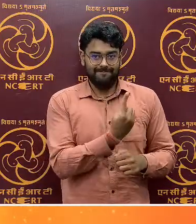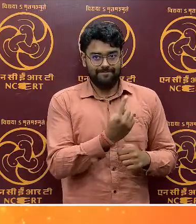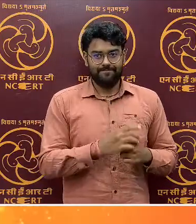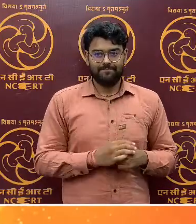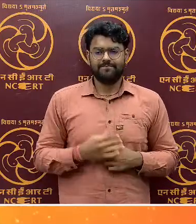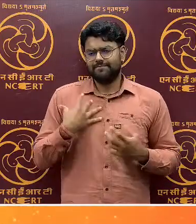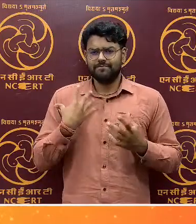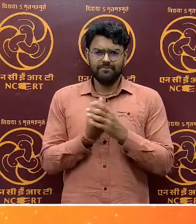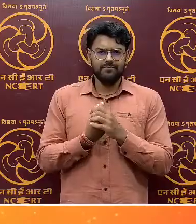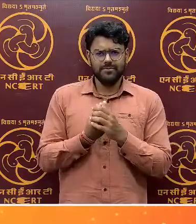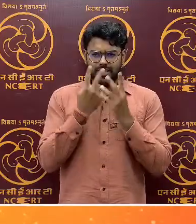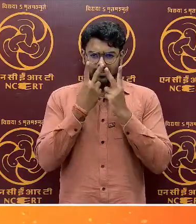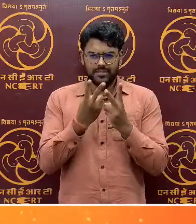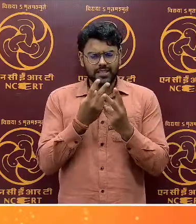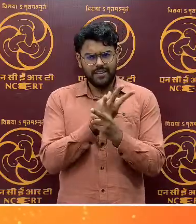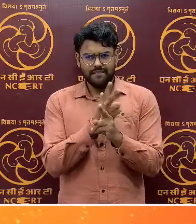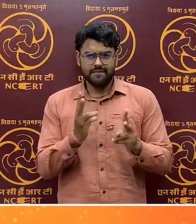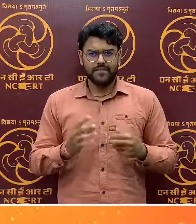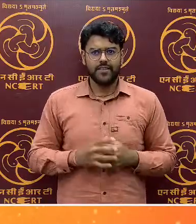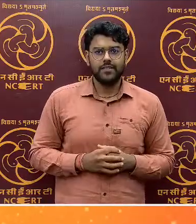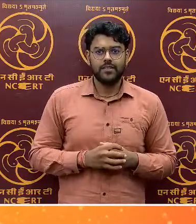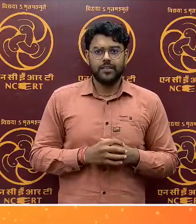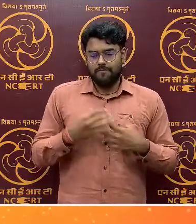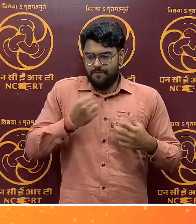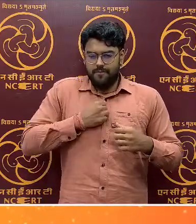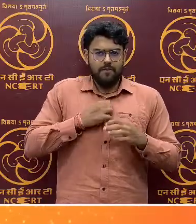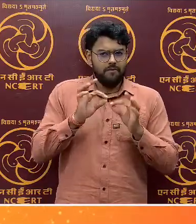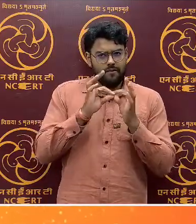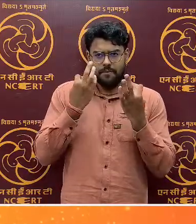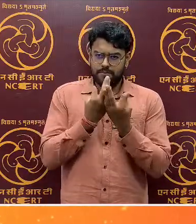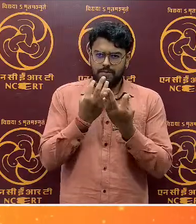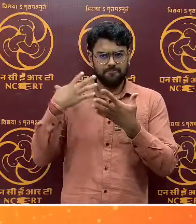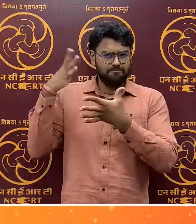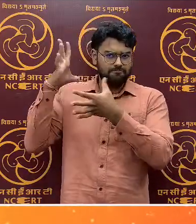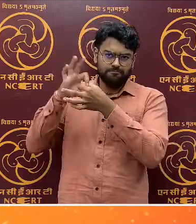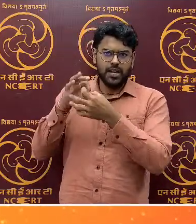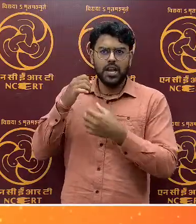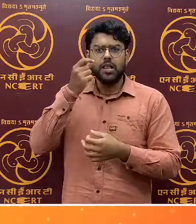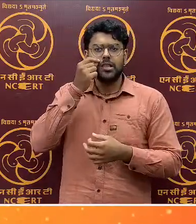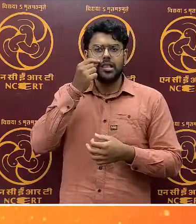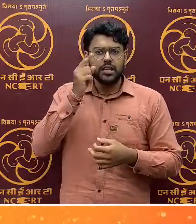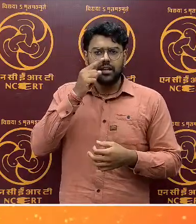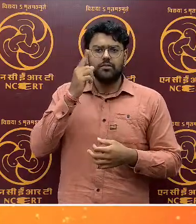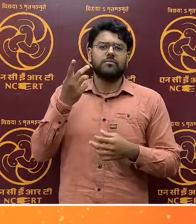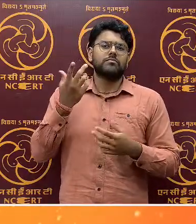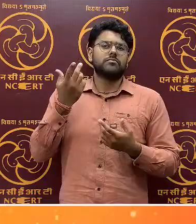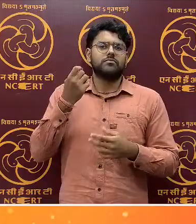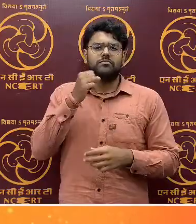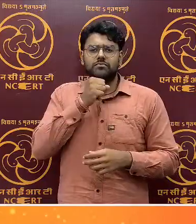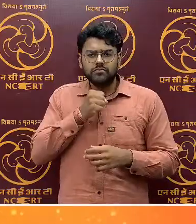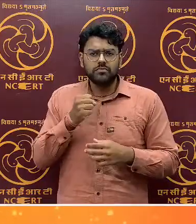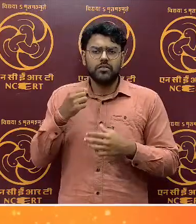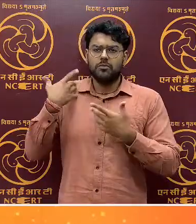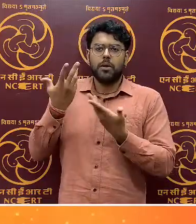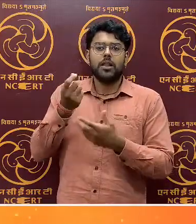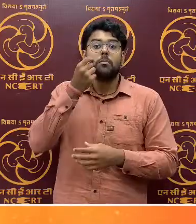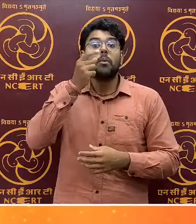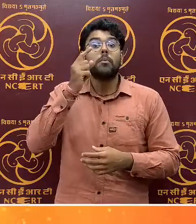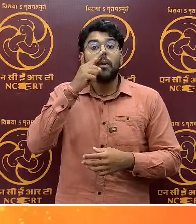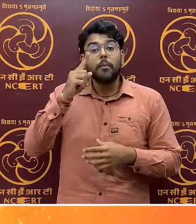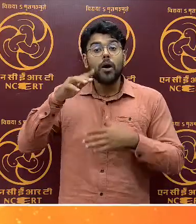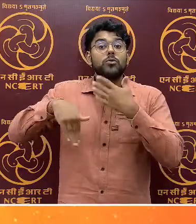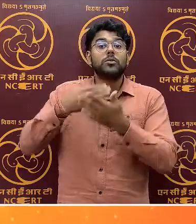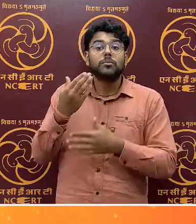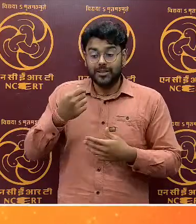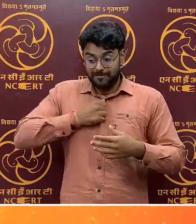seen generation of our family also. Yeah. Yes, we have our grandparents, then our parents, then us, then